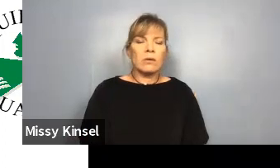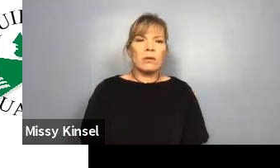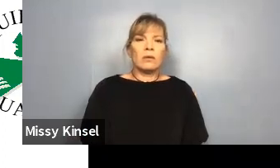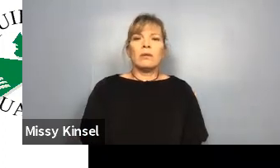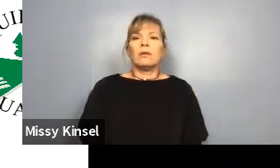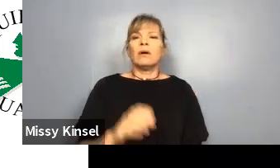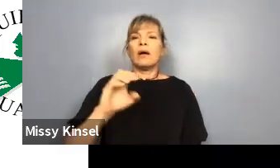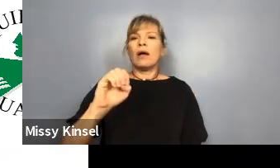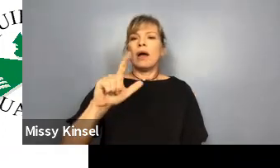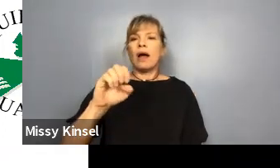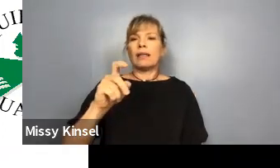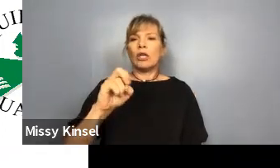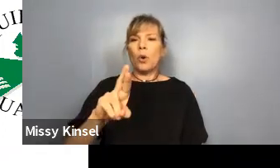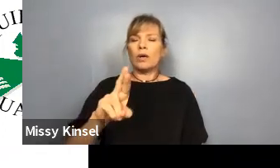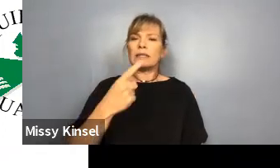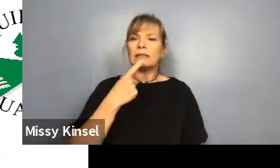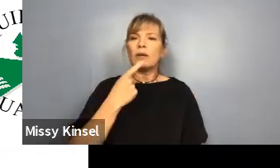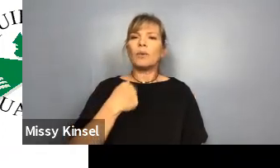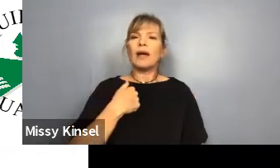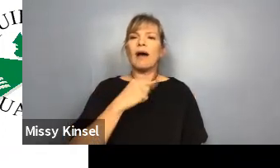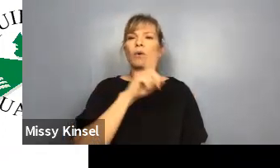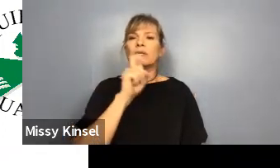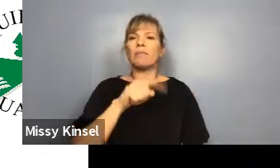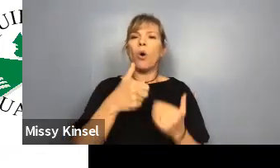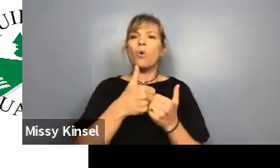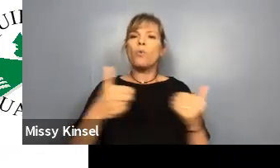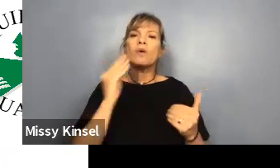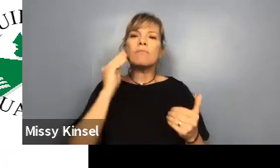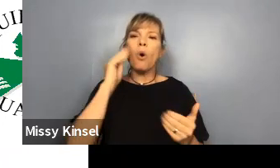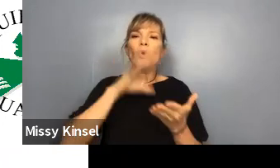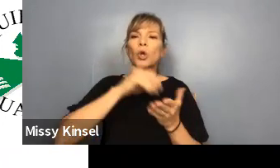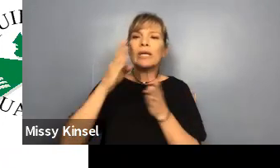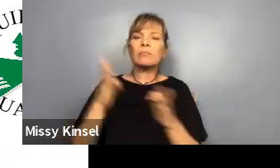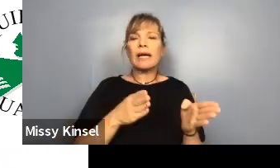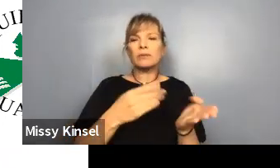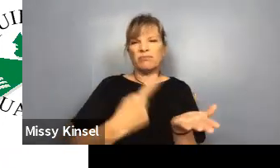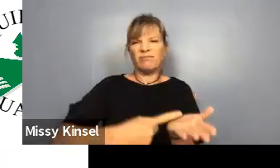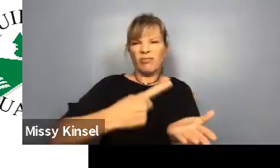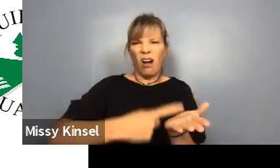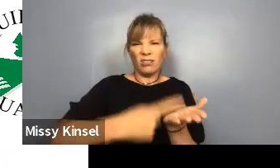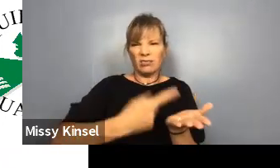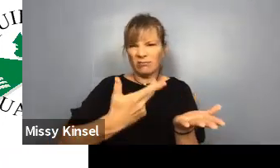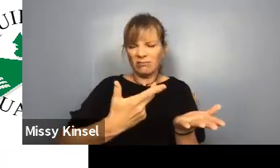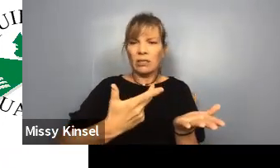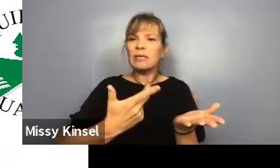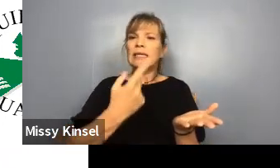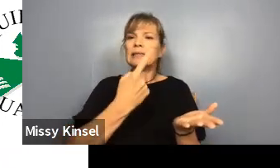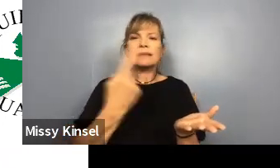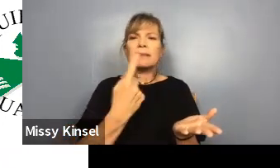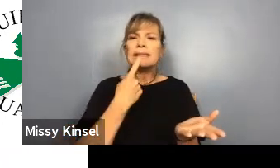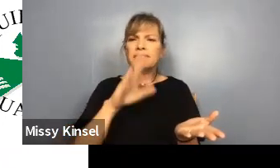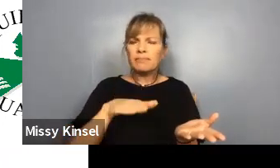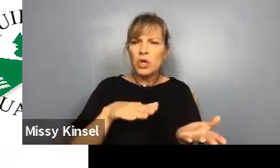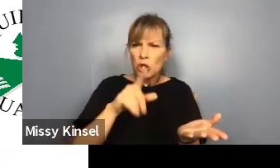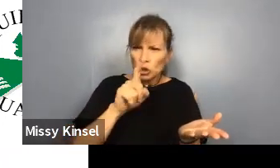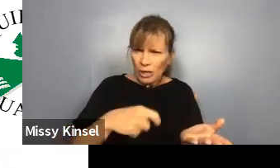Yeah, we got one question about remote learning plans, so I just wanted to address that really quickly. Somebody asked if they should have